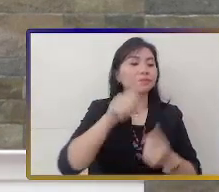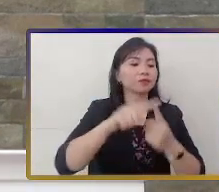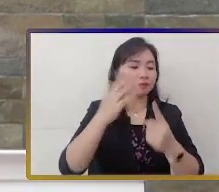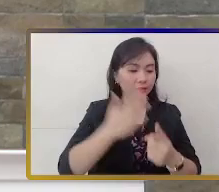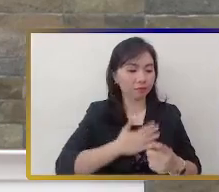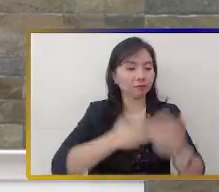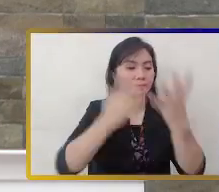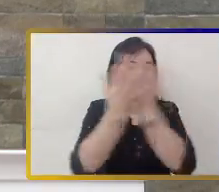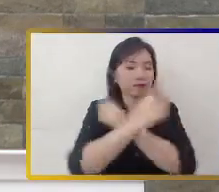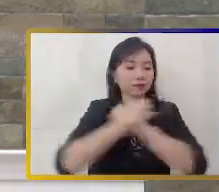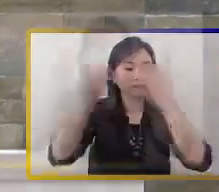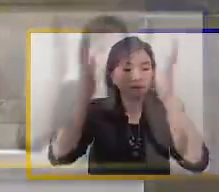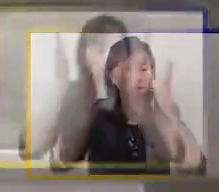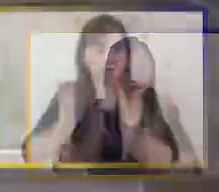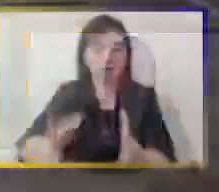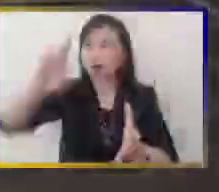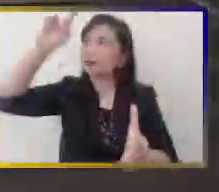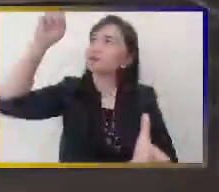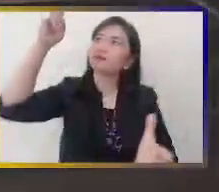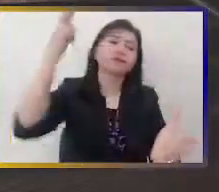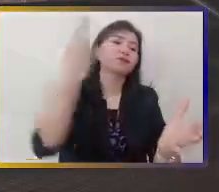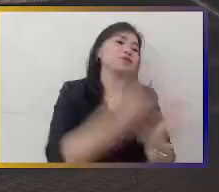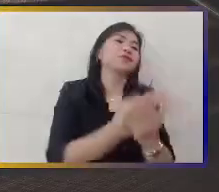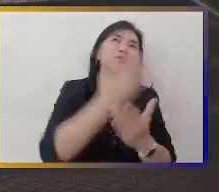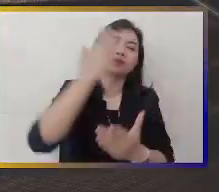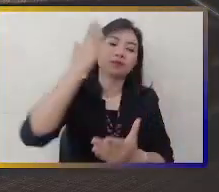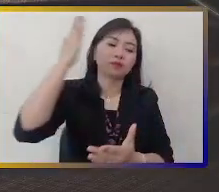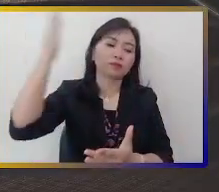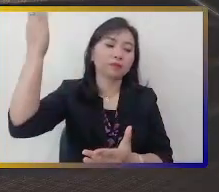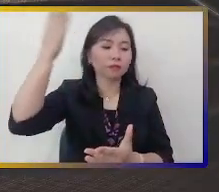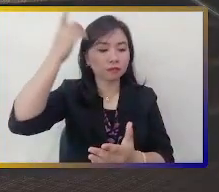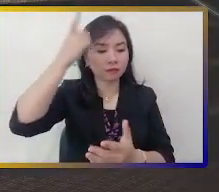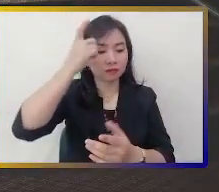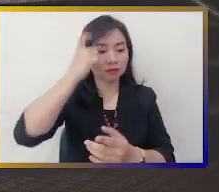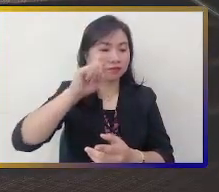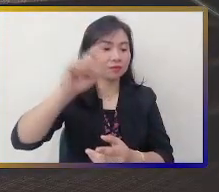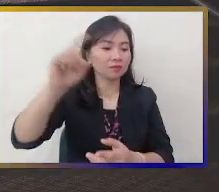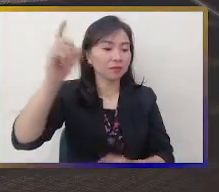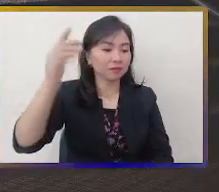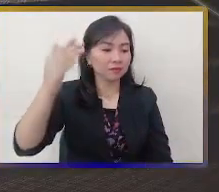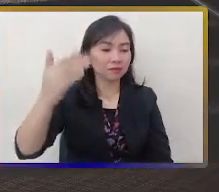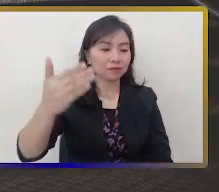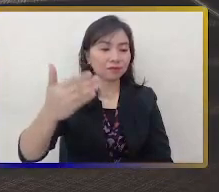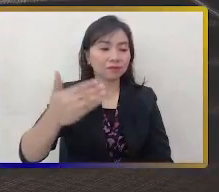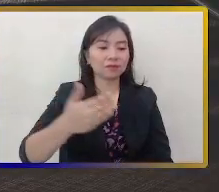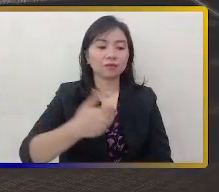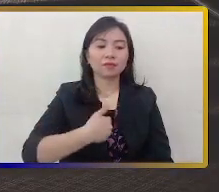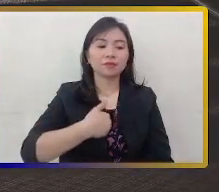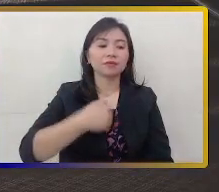when my Savior reached down for me,